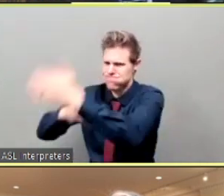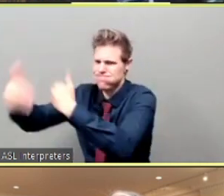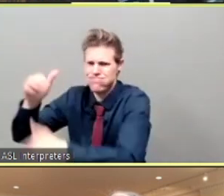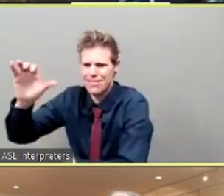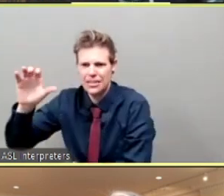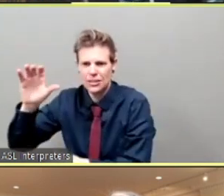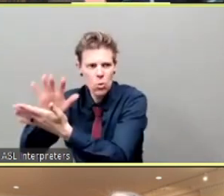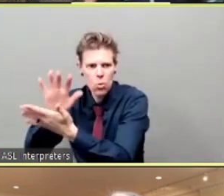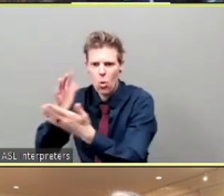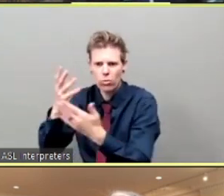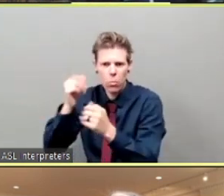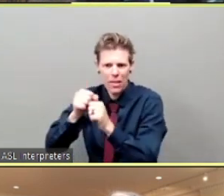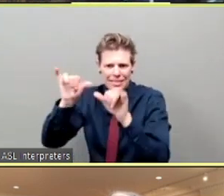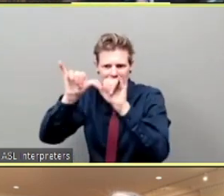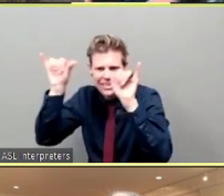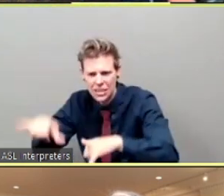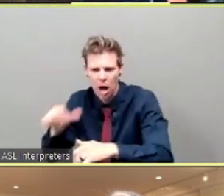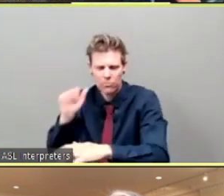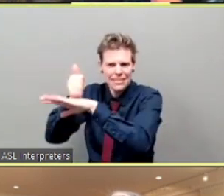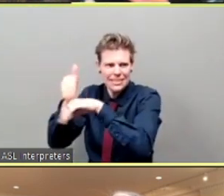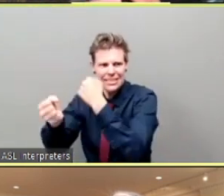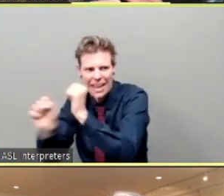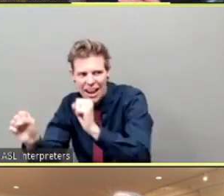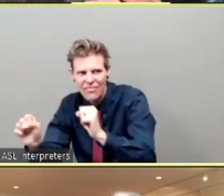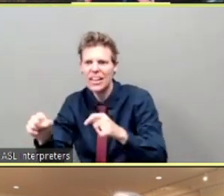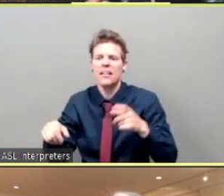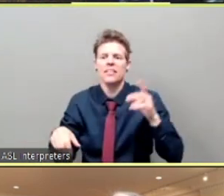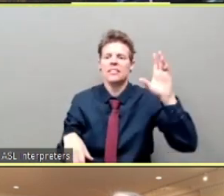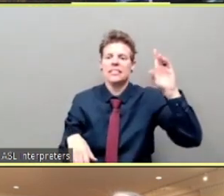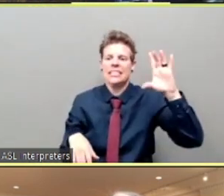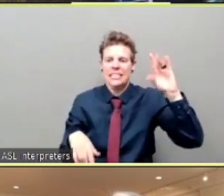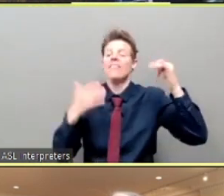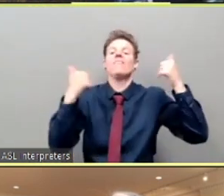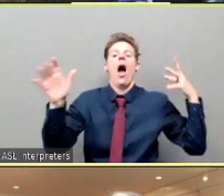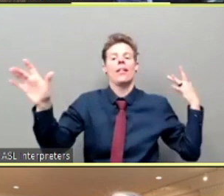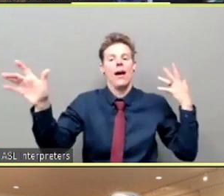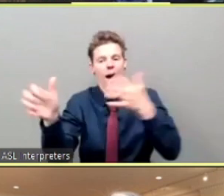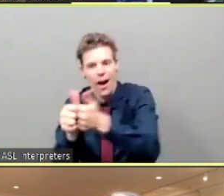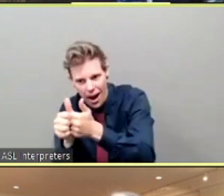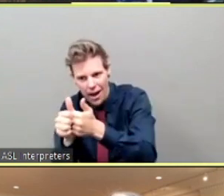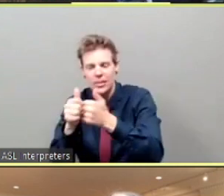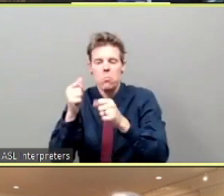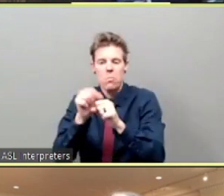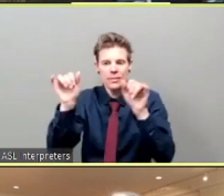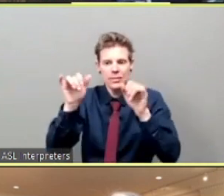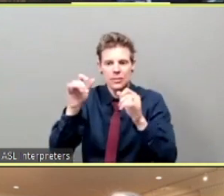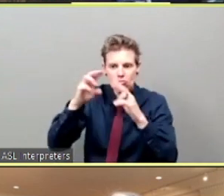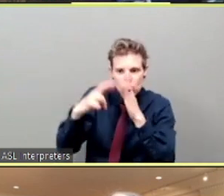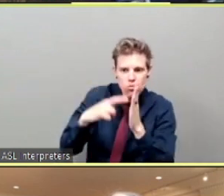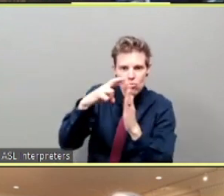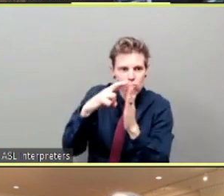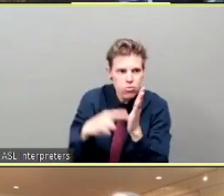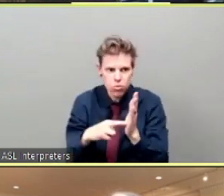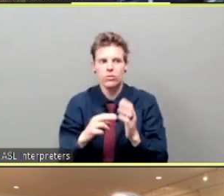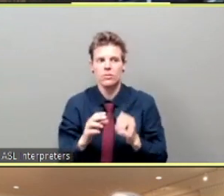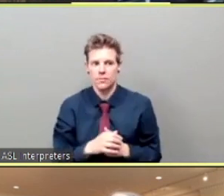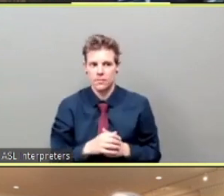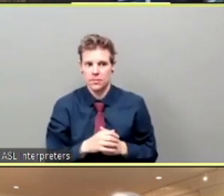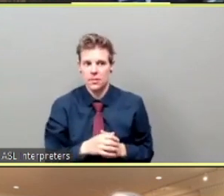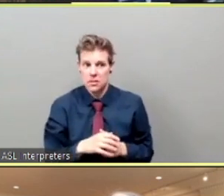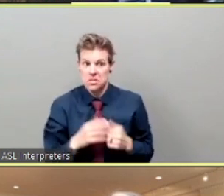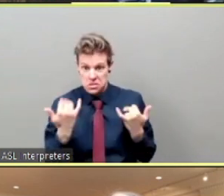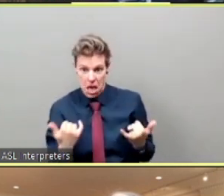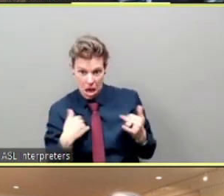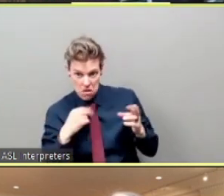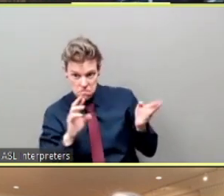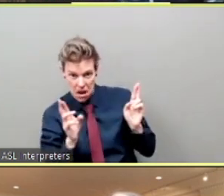guidance. And as much as possible, you'll see us conforming to their guidance when it makes sense for the people of New Mexico. So let's review